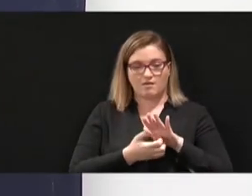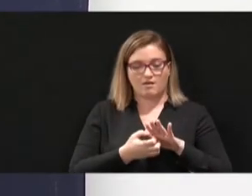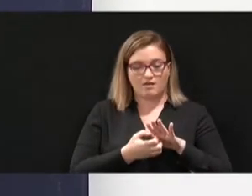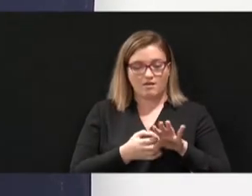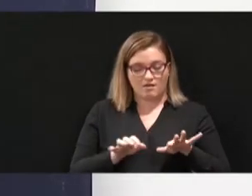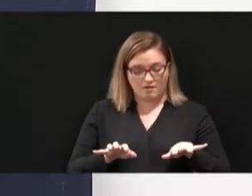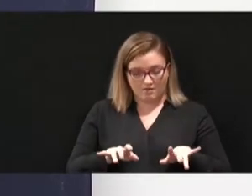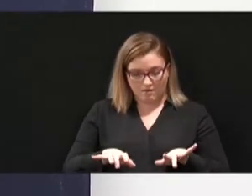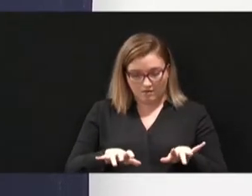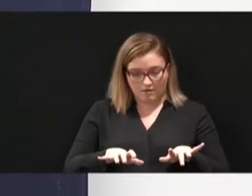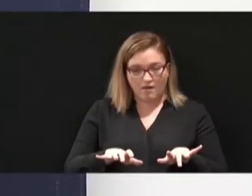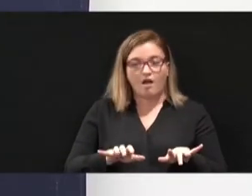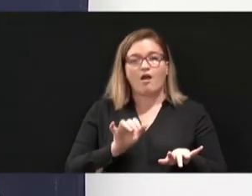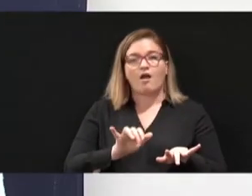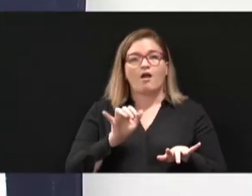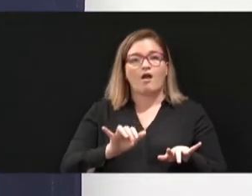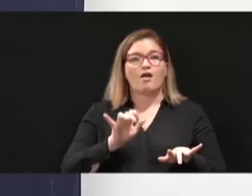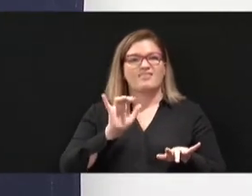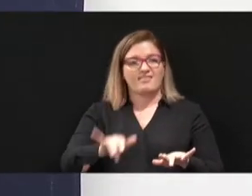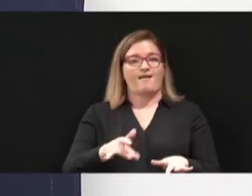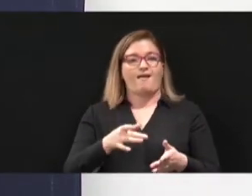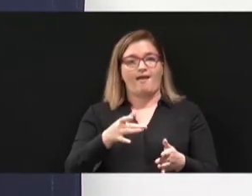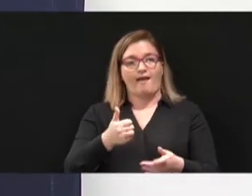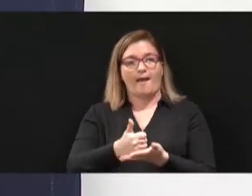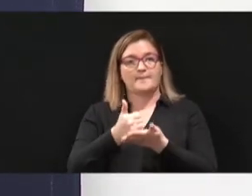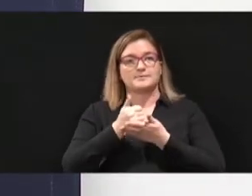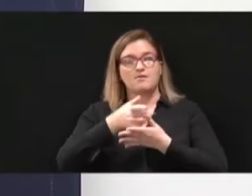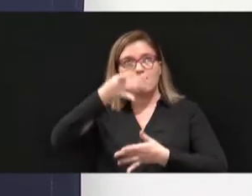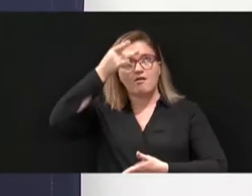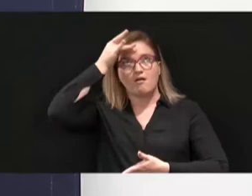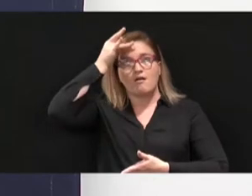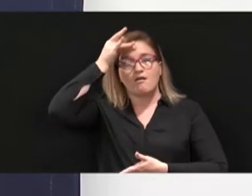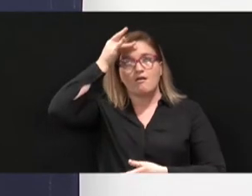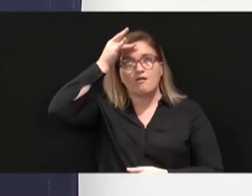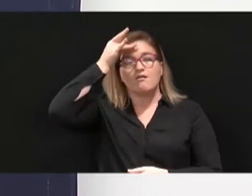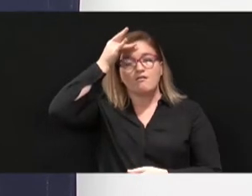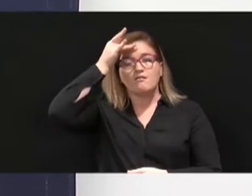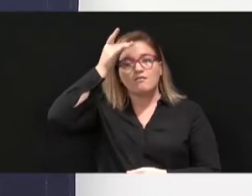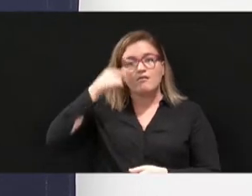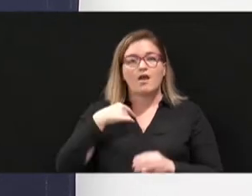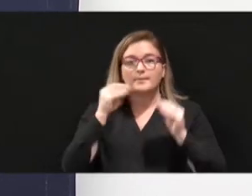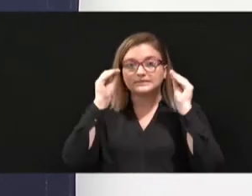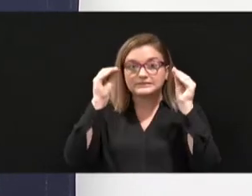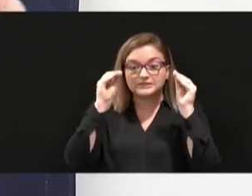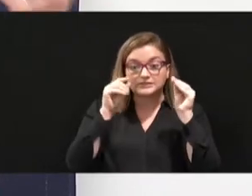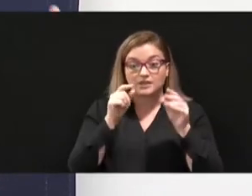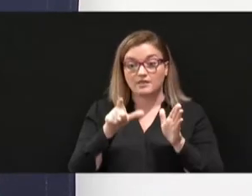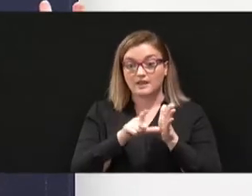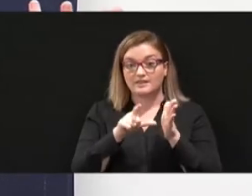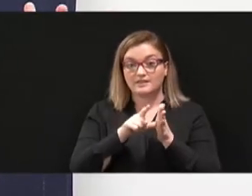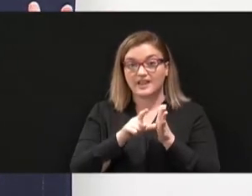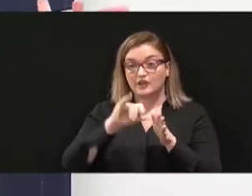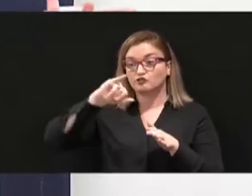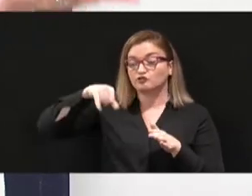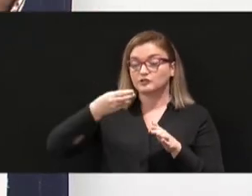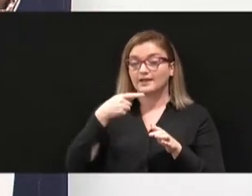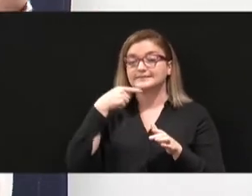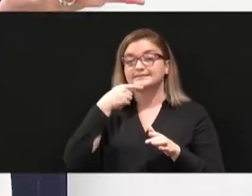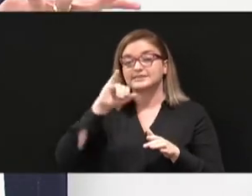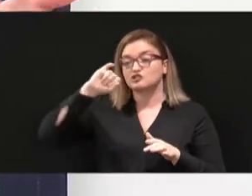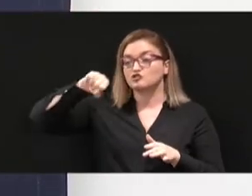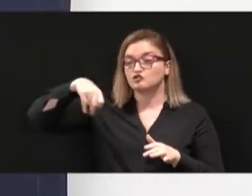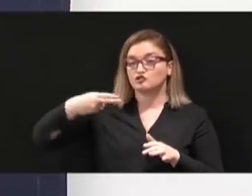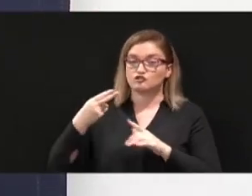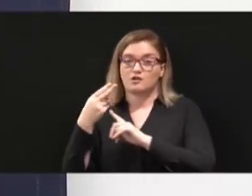makes it stick. It's also phonetic and alphabetic. I'm teaching them this, the letter J says J. I'm not saying this is